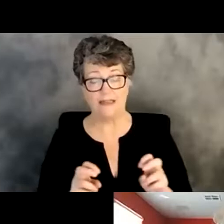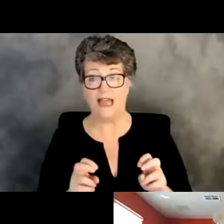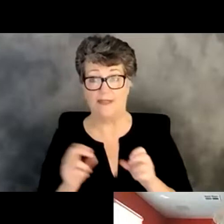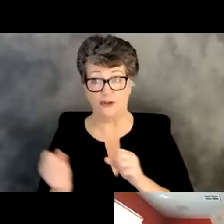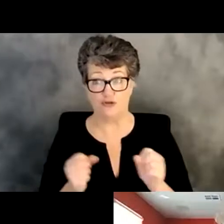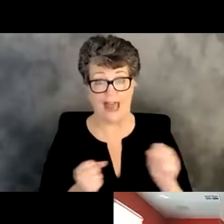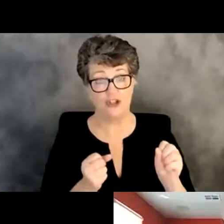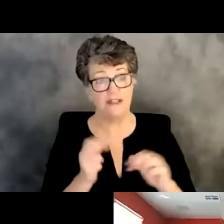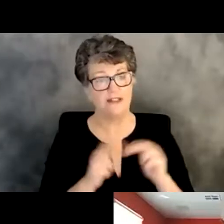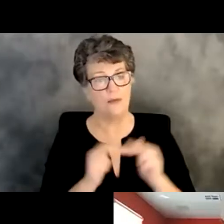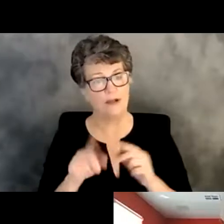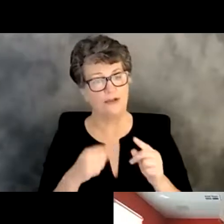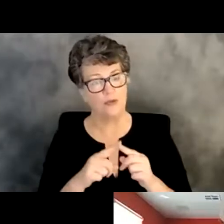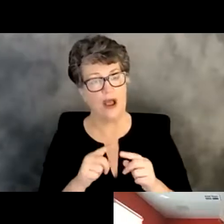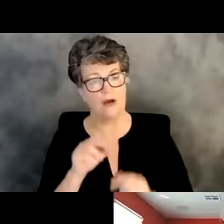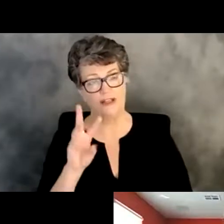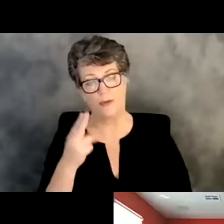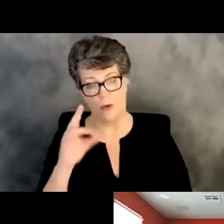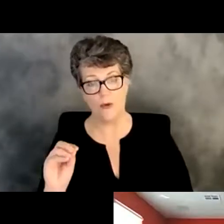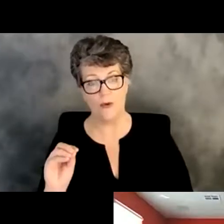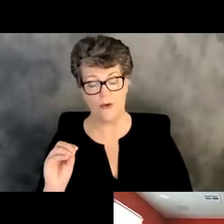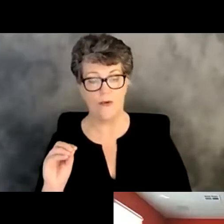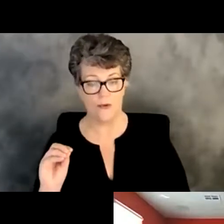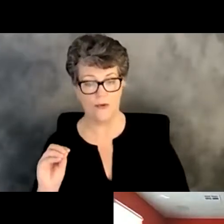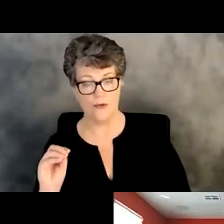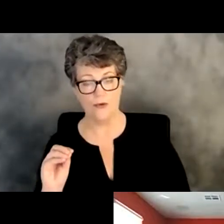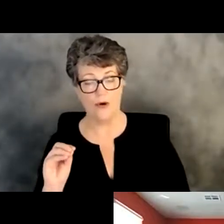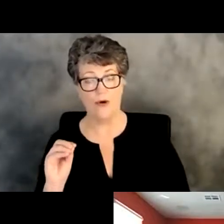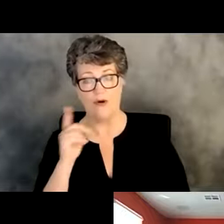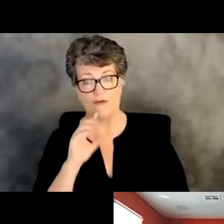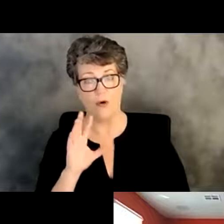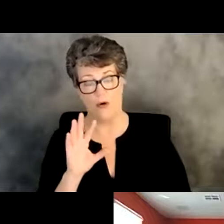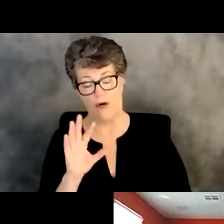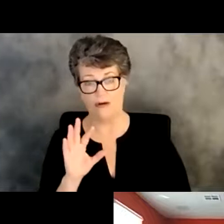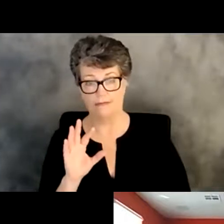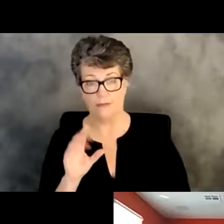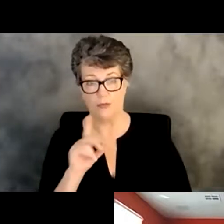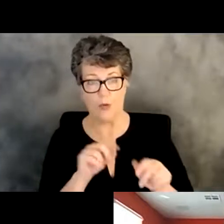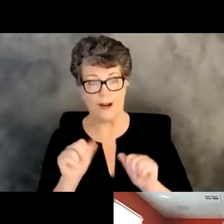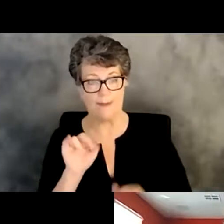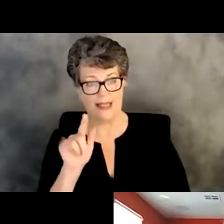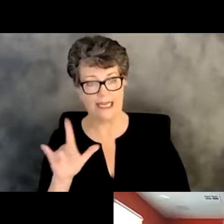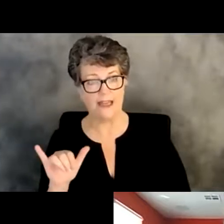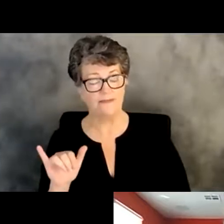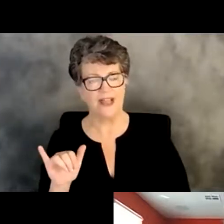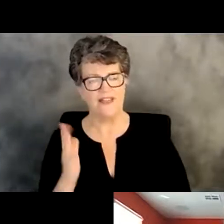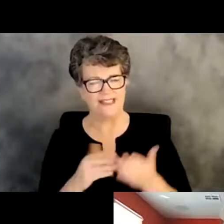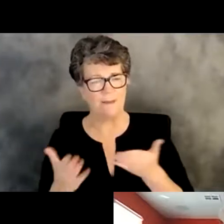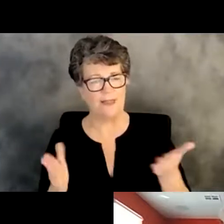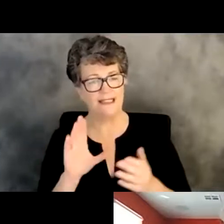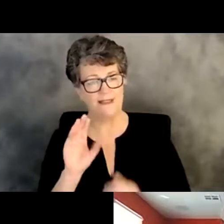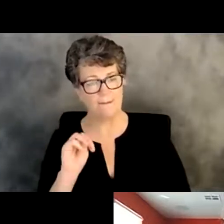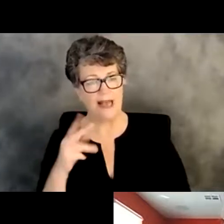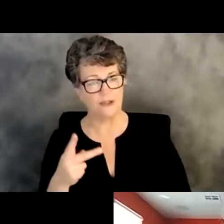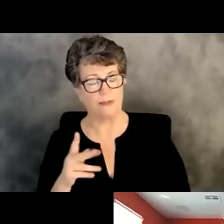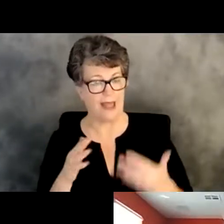built around the World Health Organization's 8 domains of livability. So they're the same kinds of things that the master plan